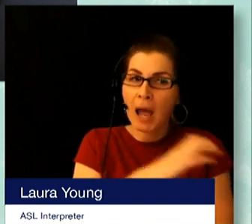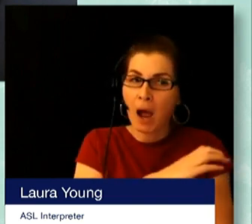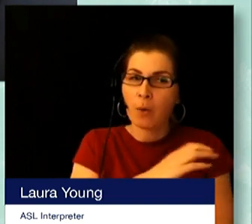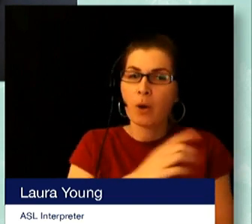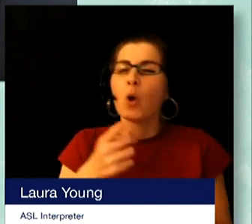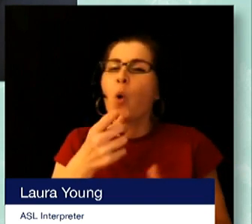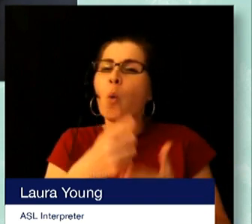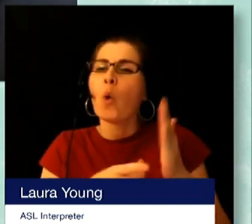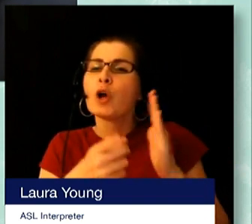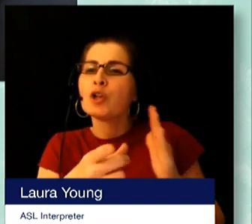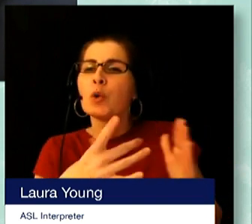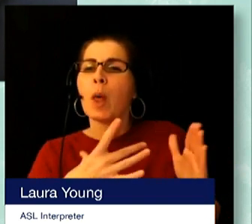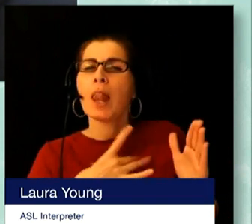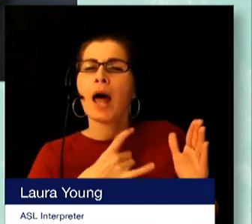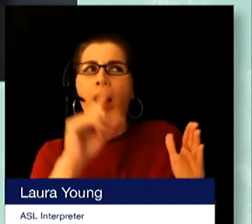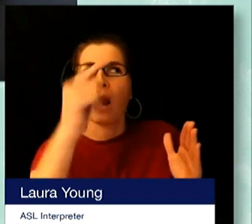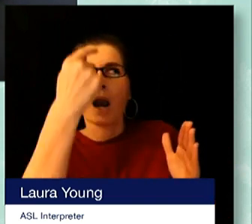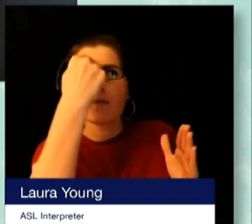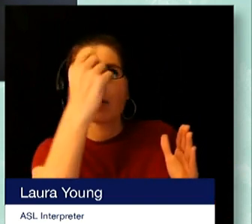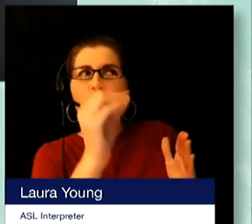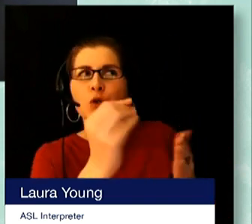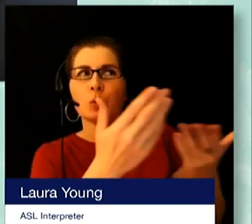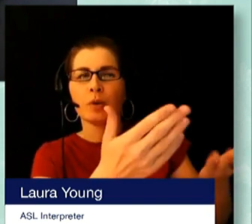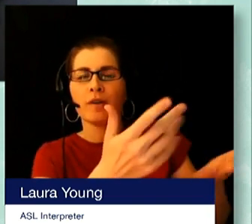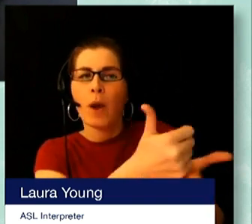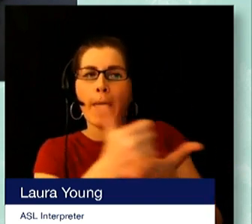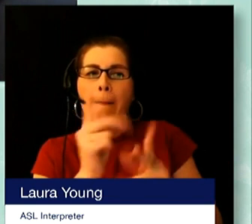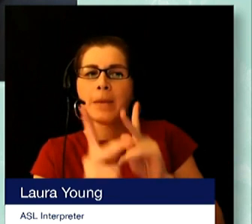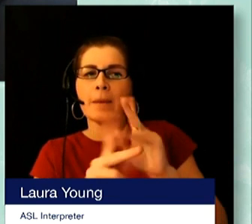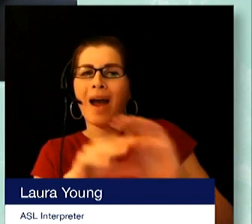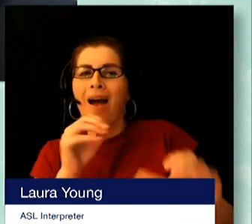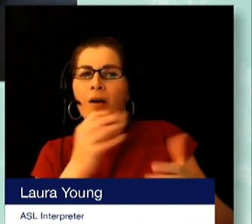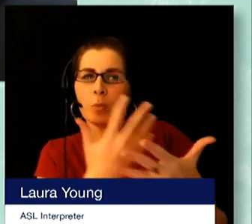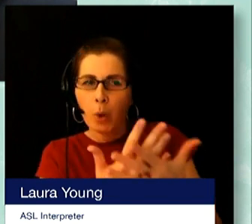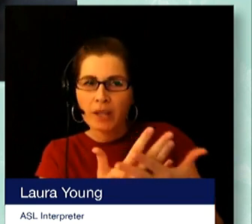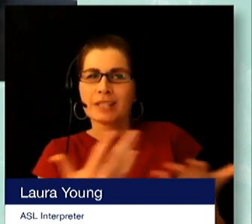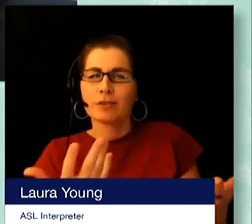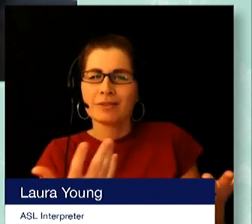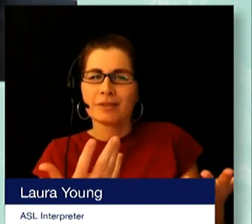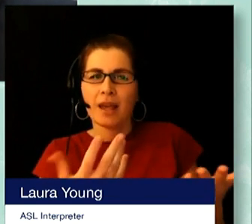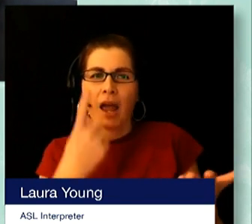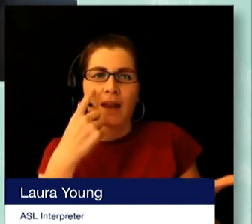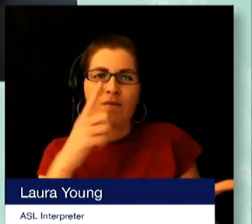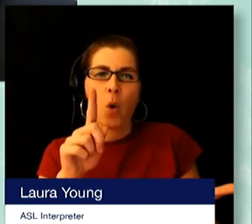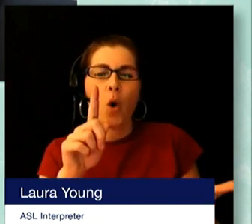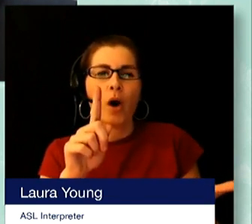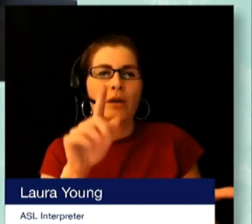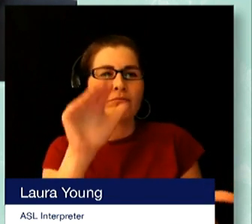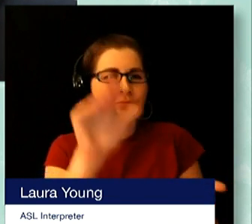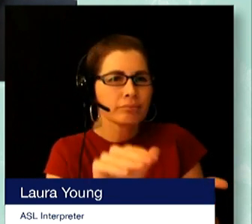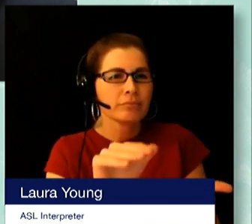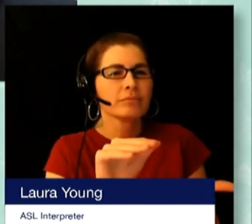governors do to kind of help you, right, to help you get people out of jails and prisons and to decarcerate the country?